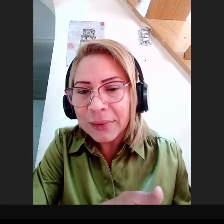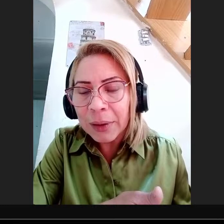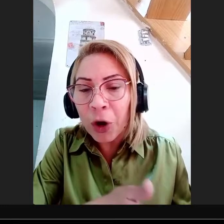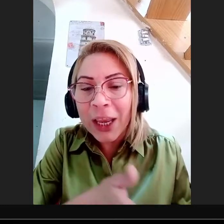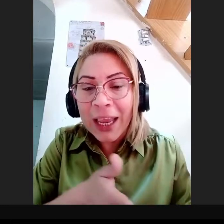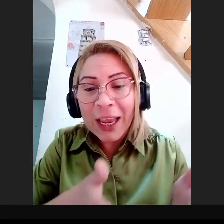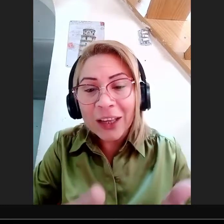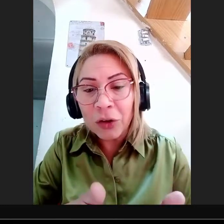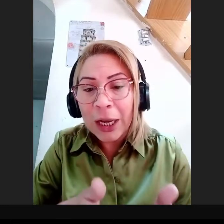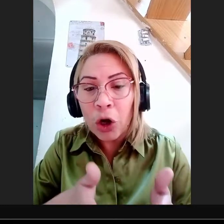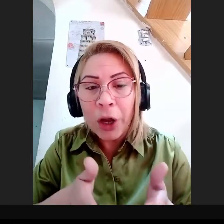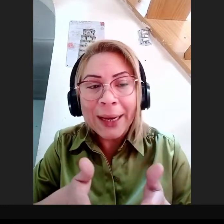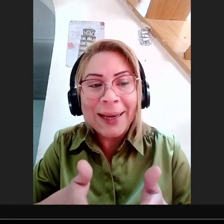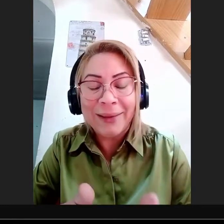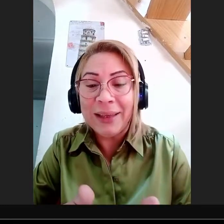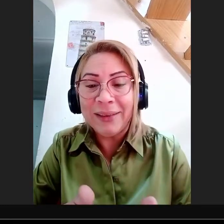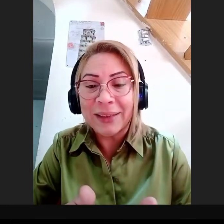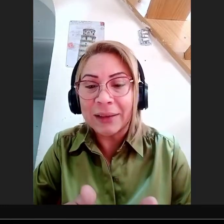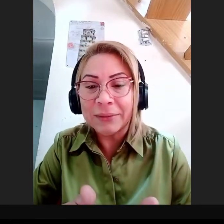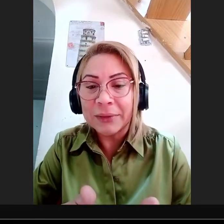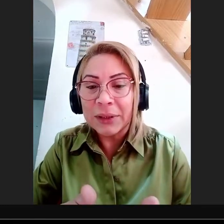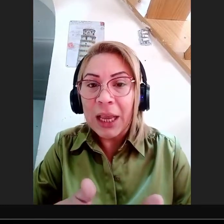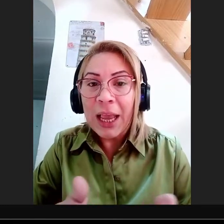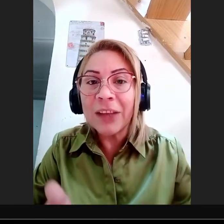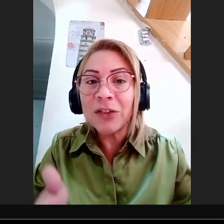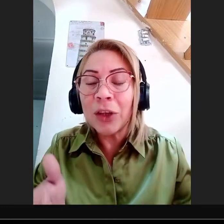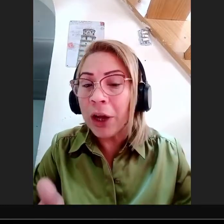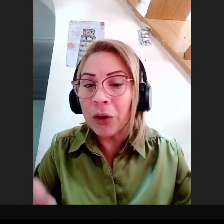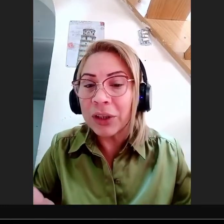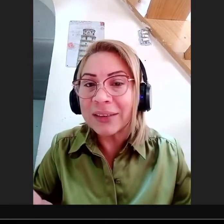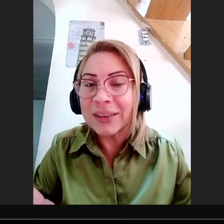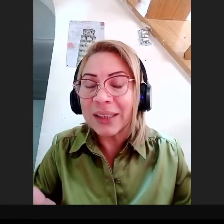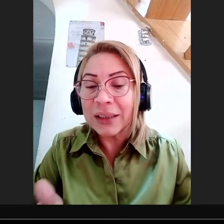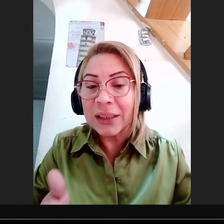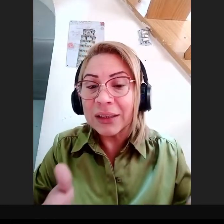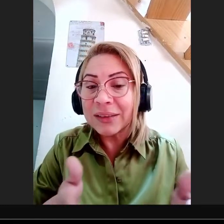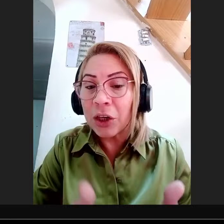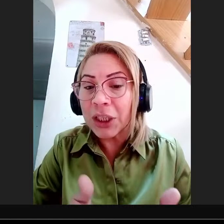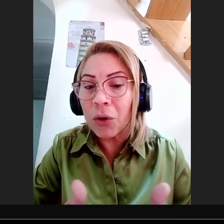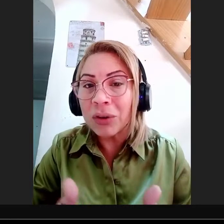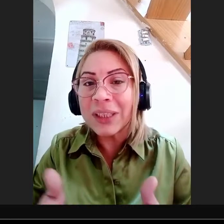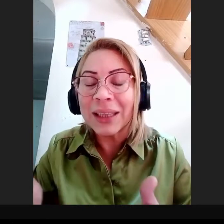do their work. So if they don't like it, there's the door.